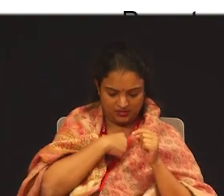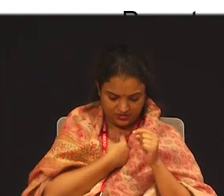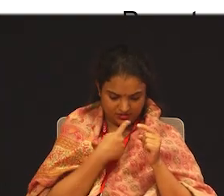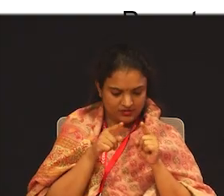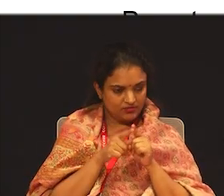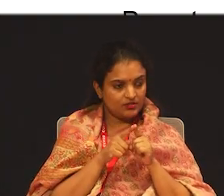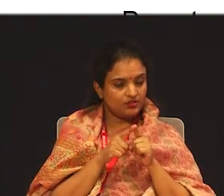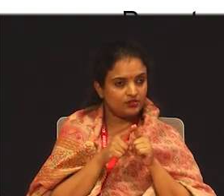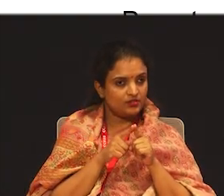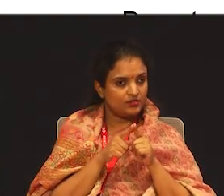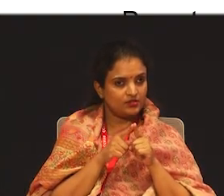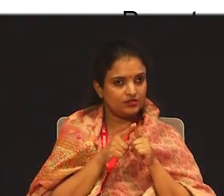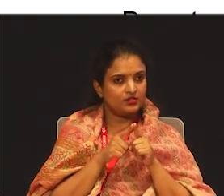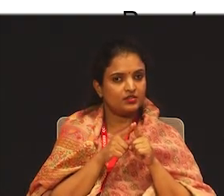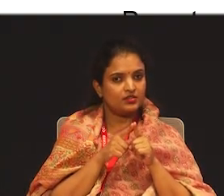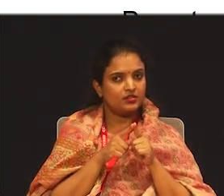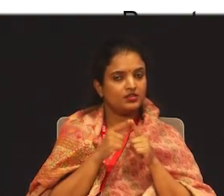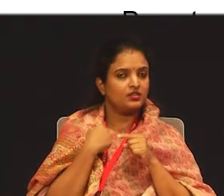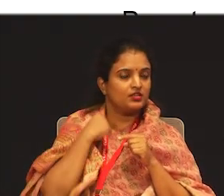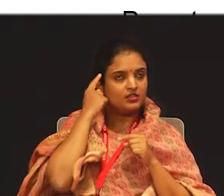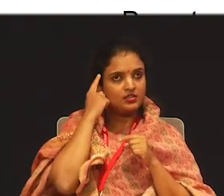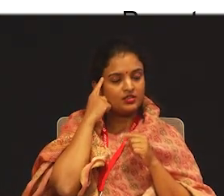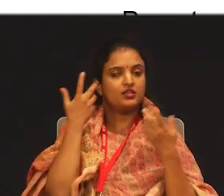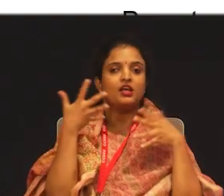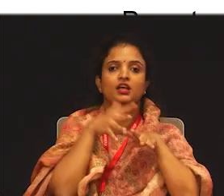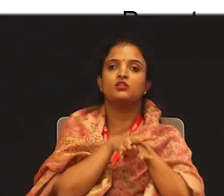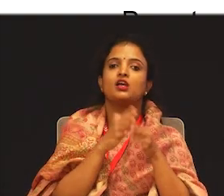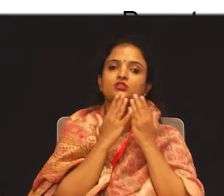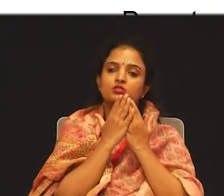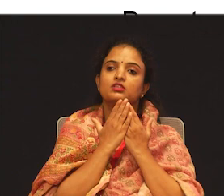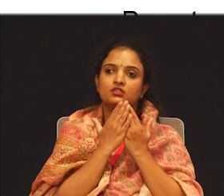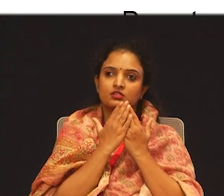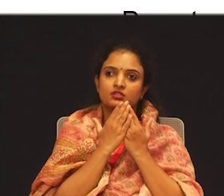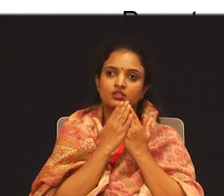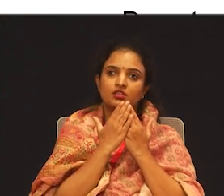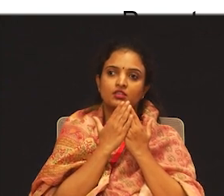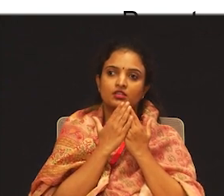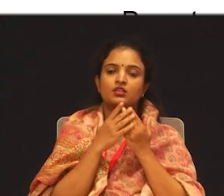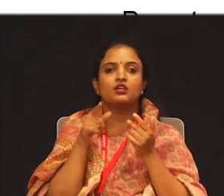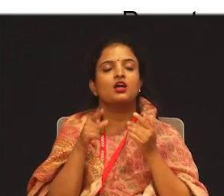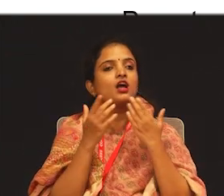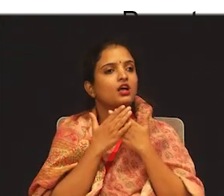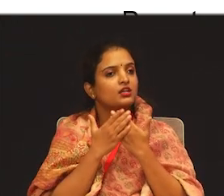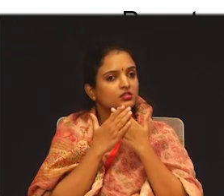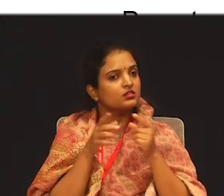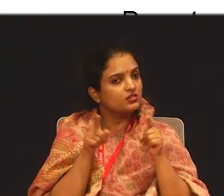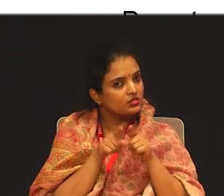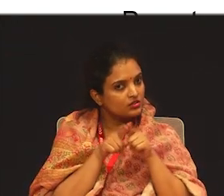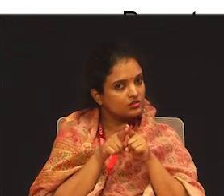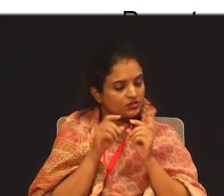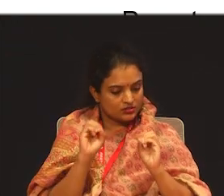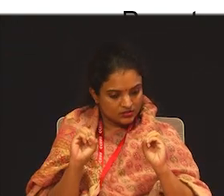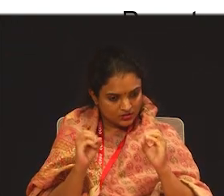And as far as realizing the dream of inclusive education in the education system, let's start